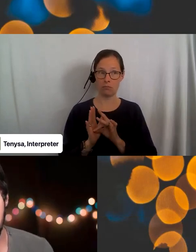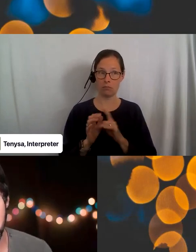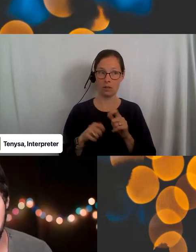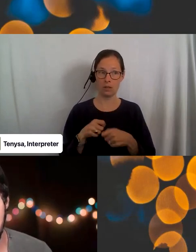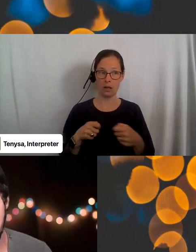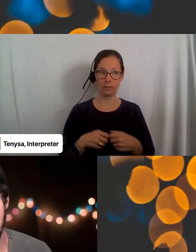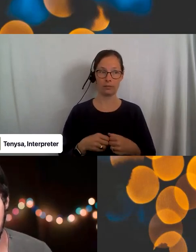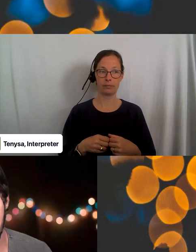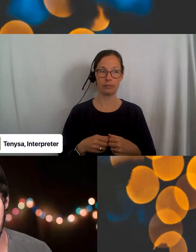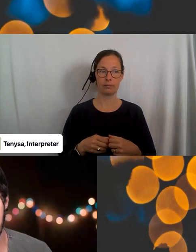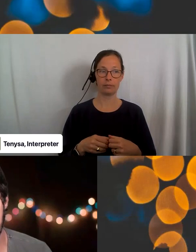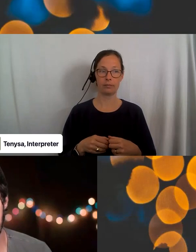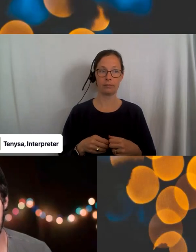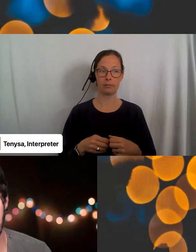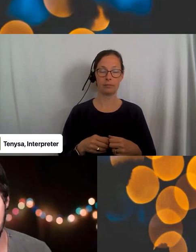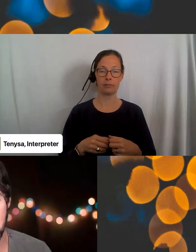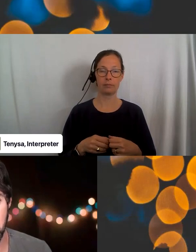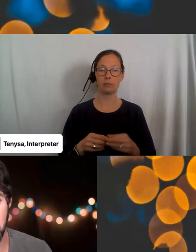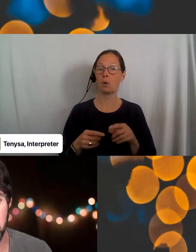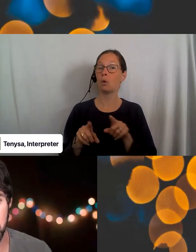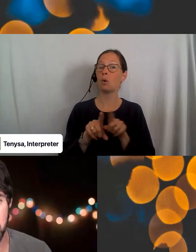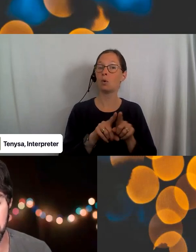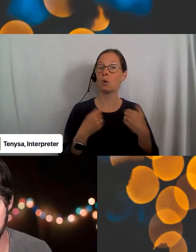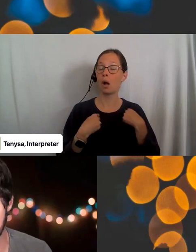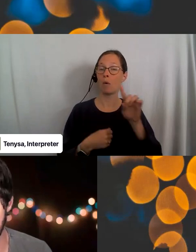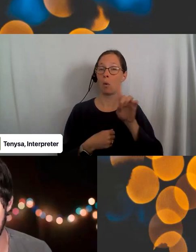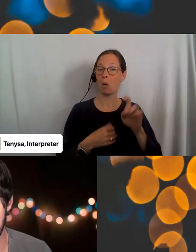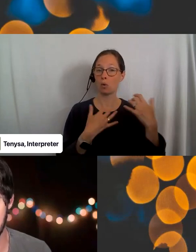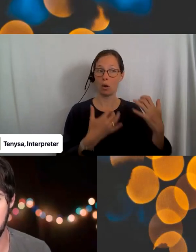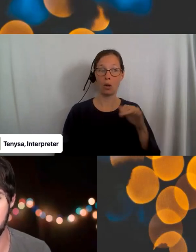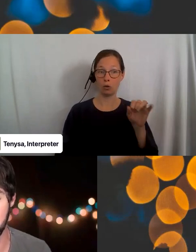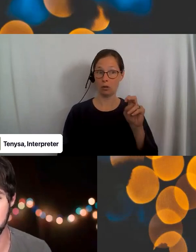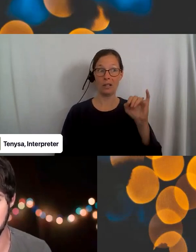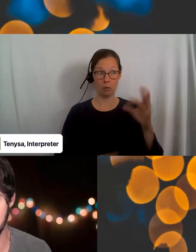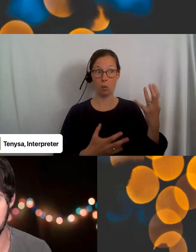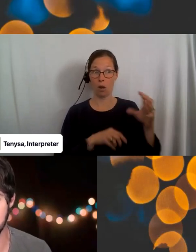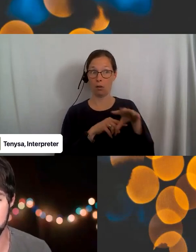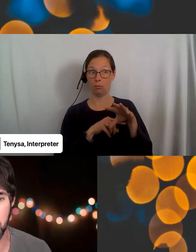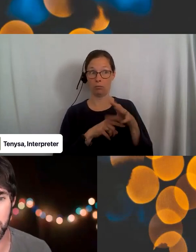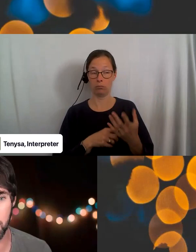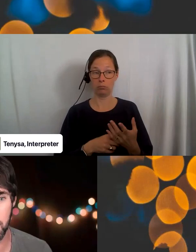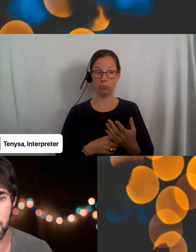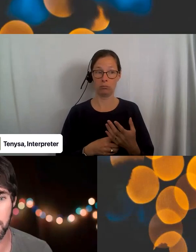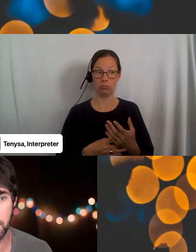Sam, we also have a question from the audience, and Jason, if you'd like to come on camera and ask it.